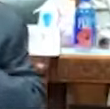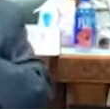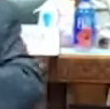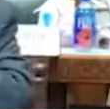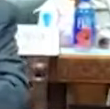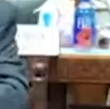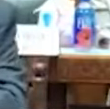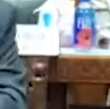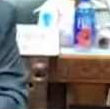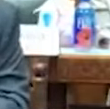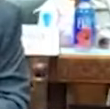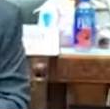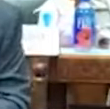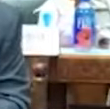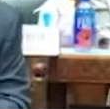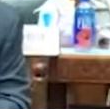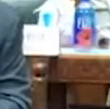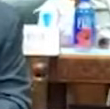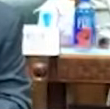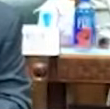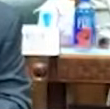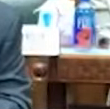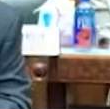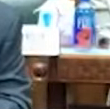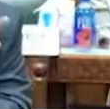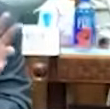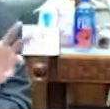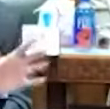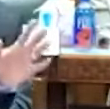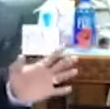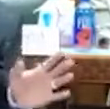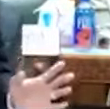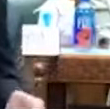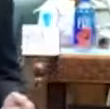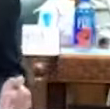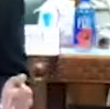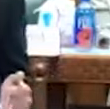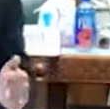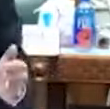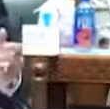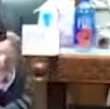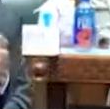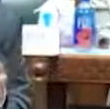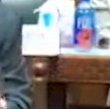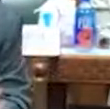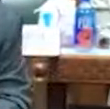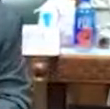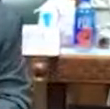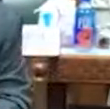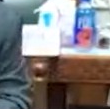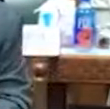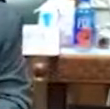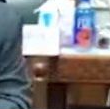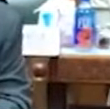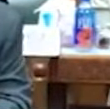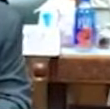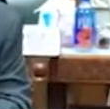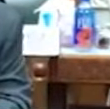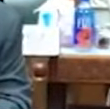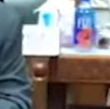Speaker, sir, credible lenders like the World Bank, ADB, AIIB, JICA, and others are willing to lend 5 times more than what they did